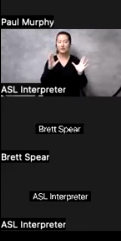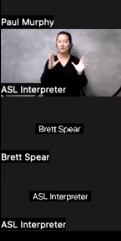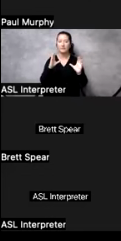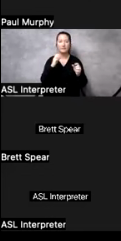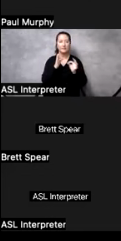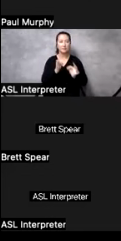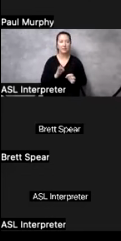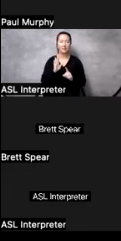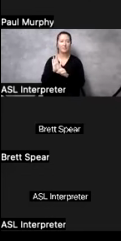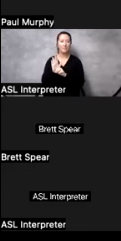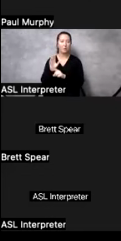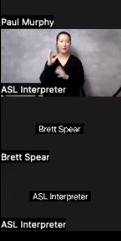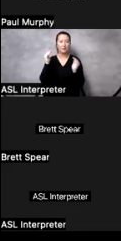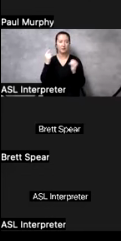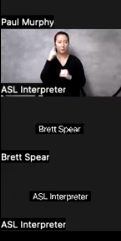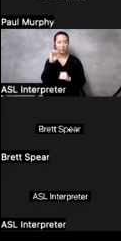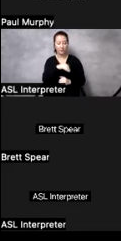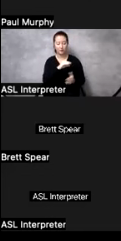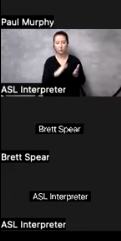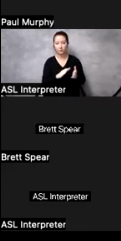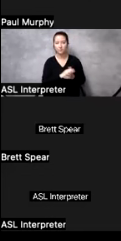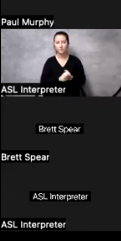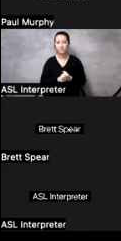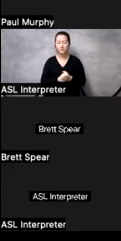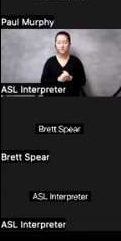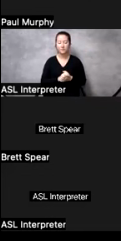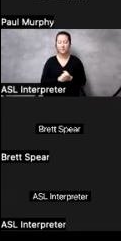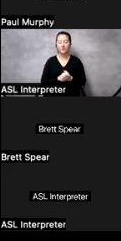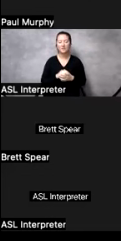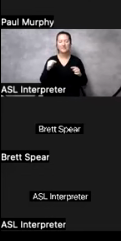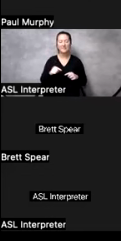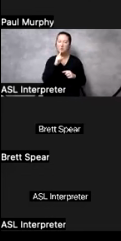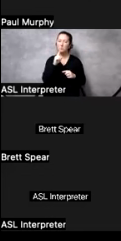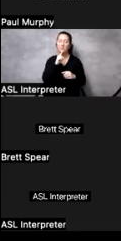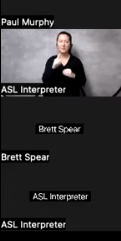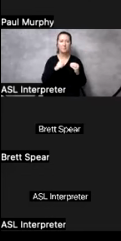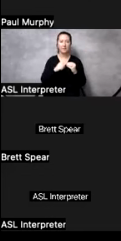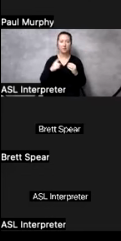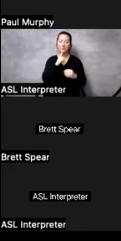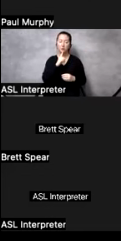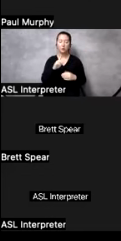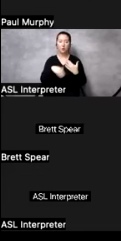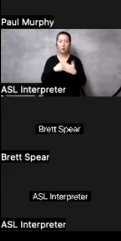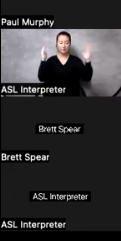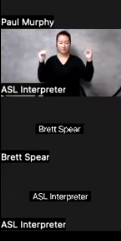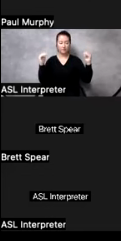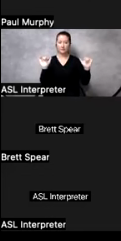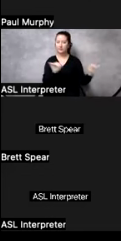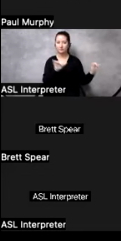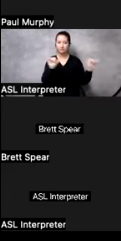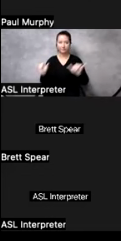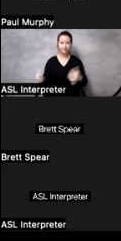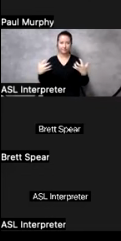expectations for the student. So this is really about aligning expectations, and it's a great resource to use